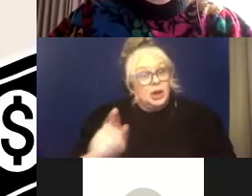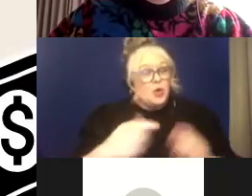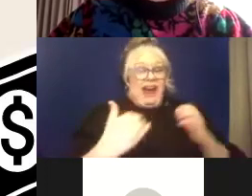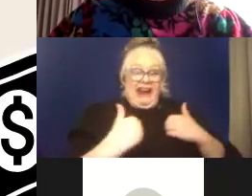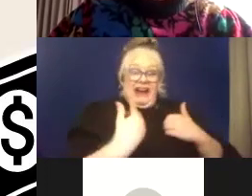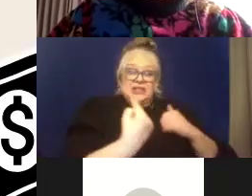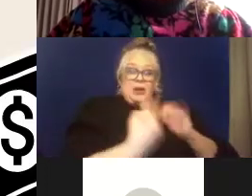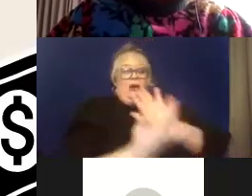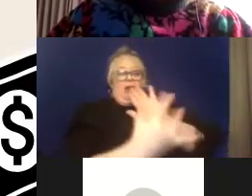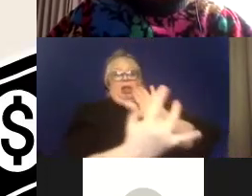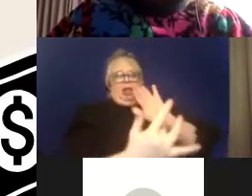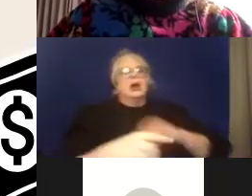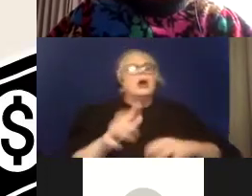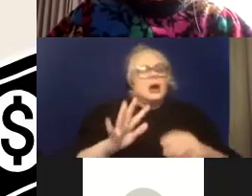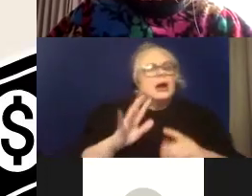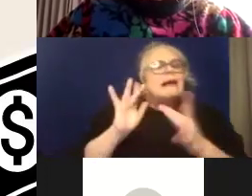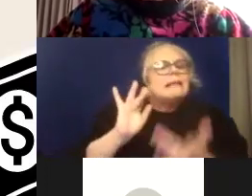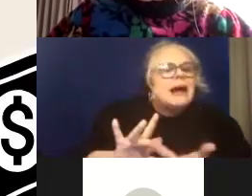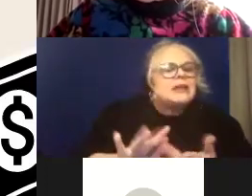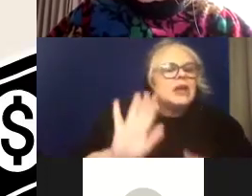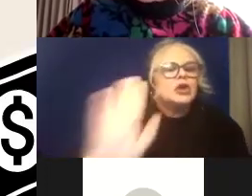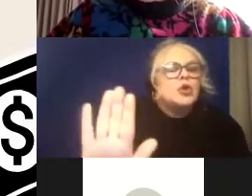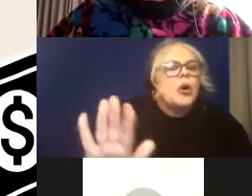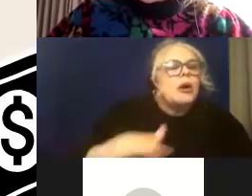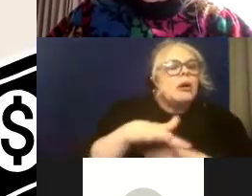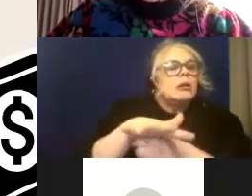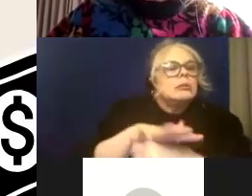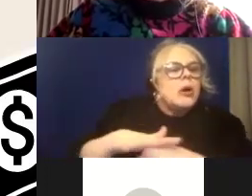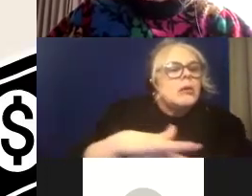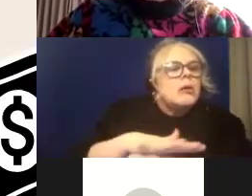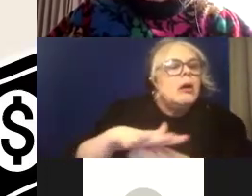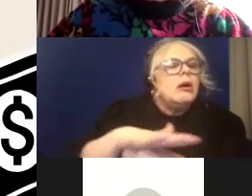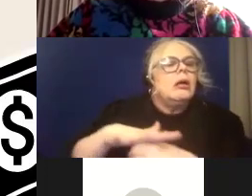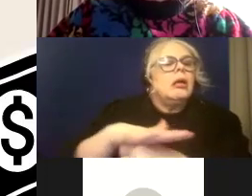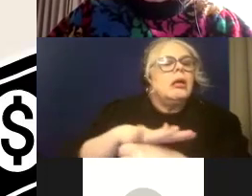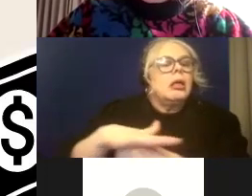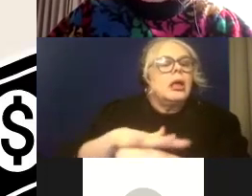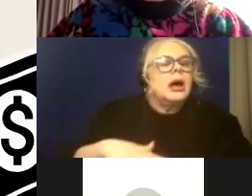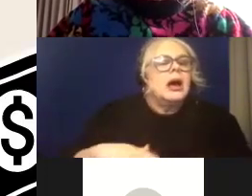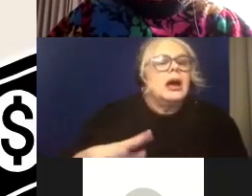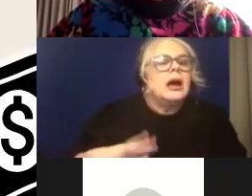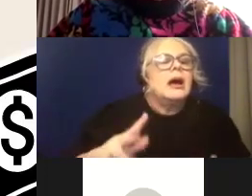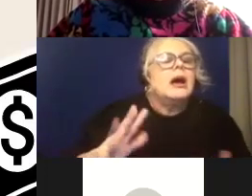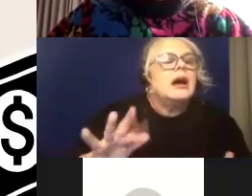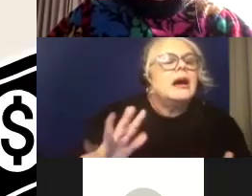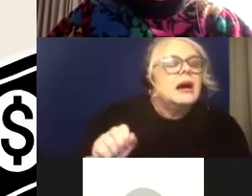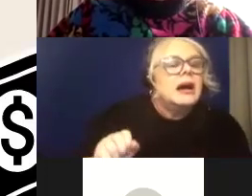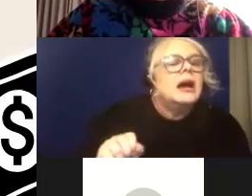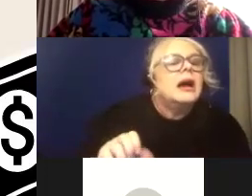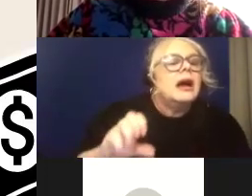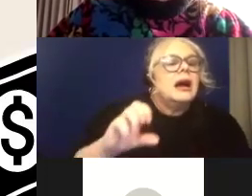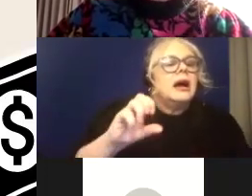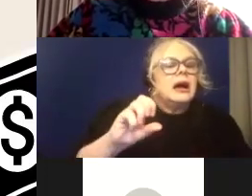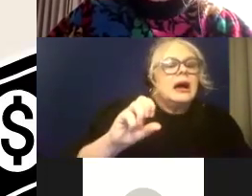enforcement. Preserving evidence is really important. We'll talk about this more later too, but it's important to